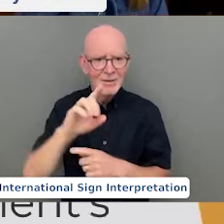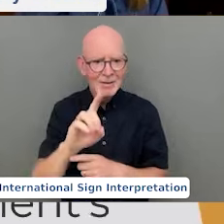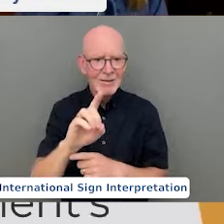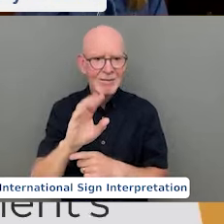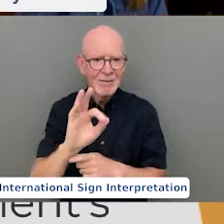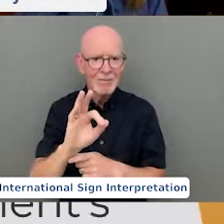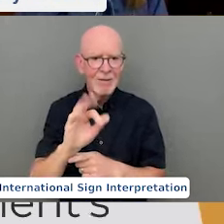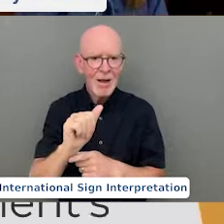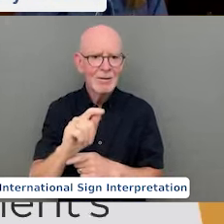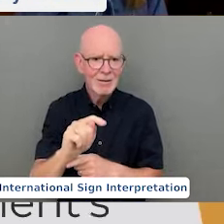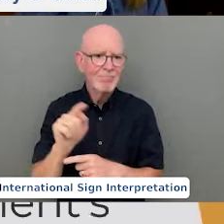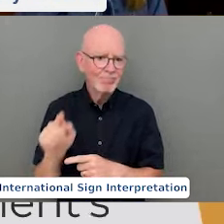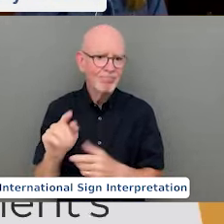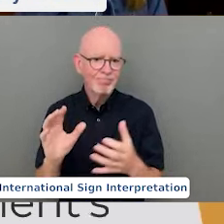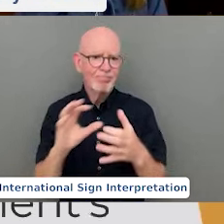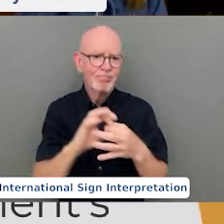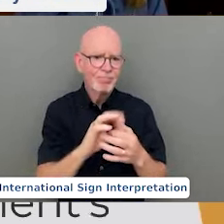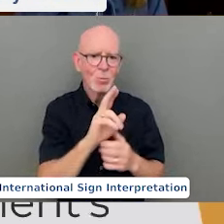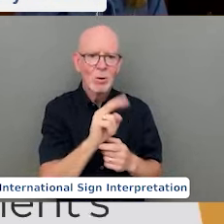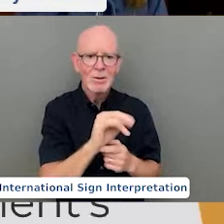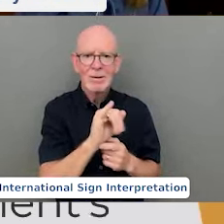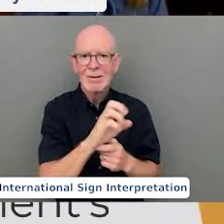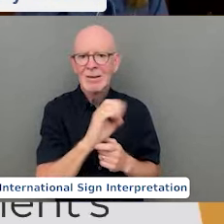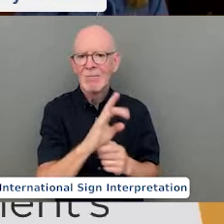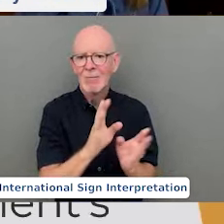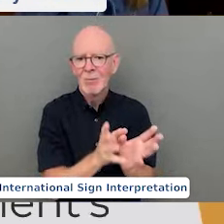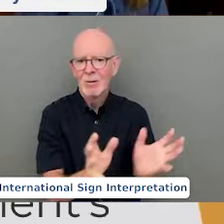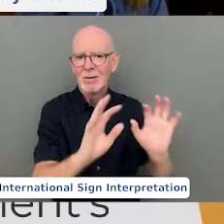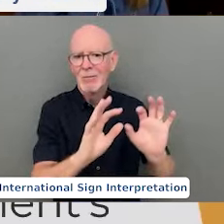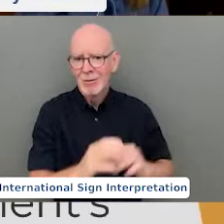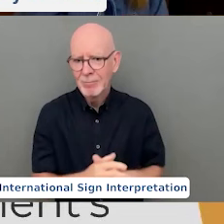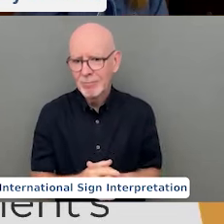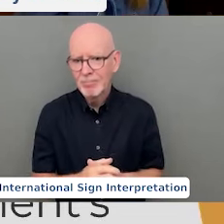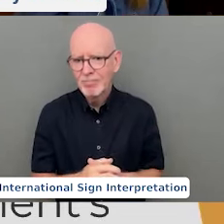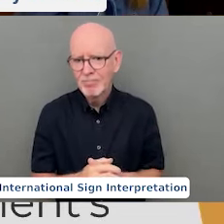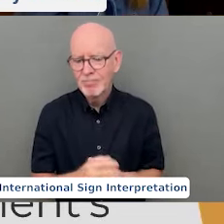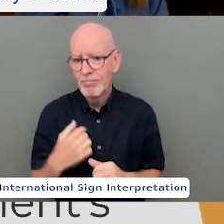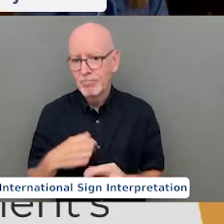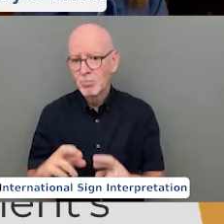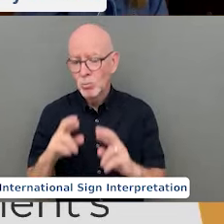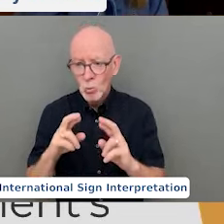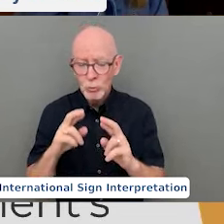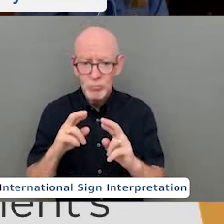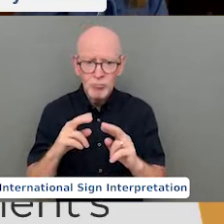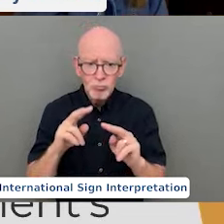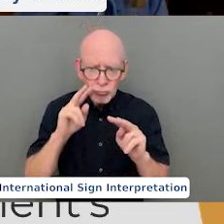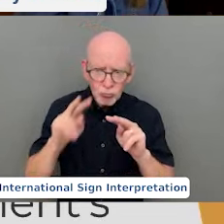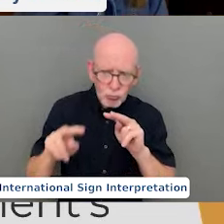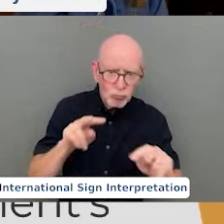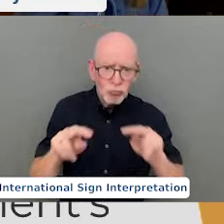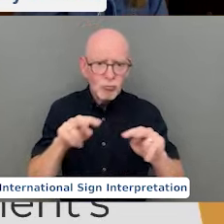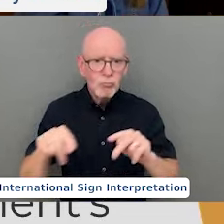how inclusive and gender-responsive social protection systems can be designed to support those most at risk of exclusion